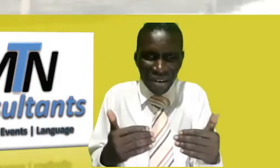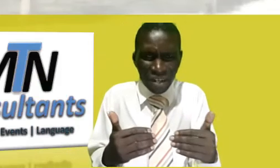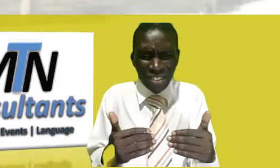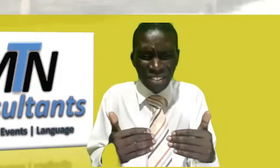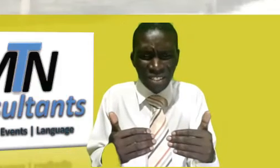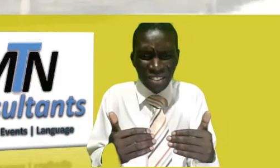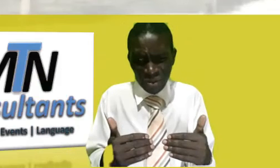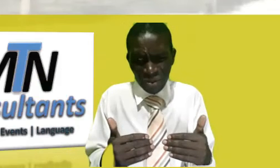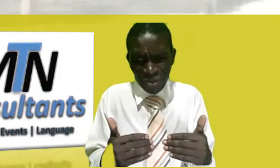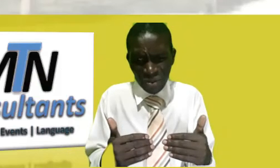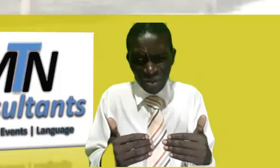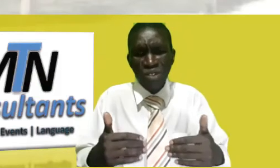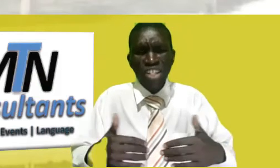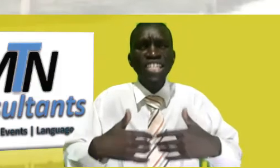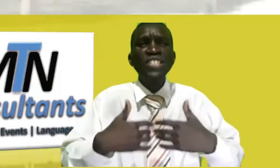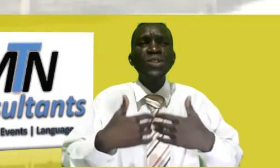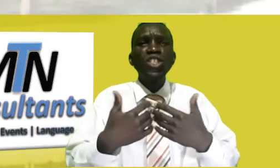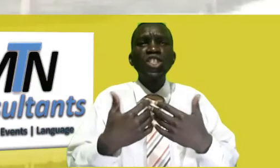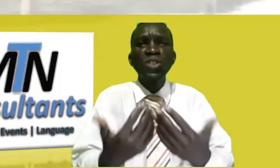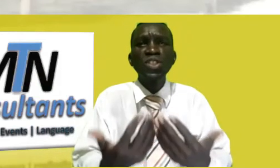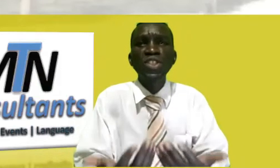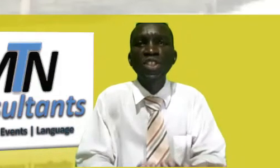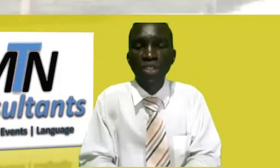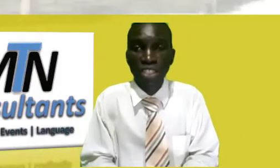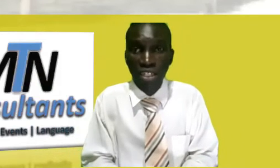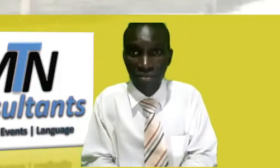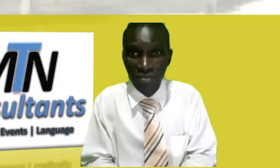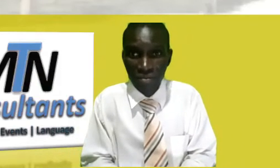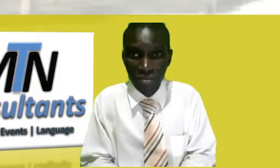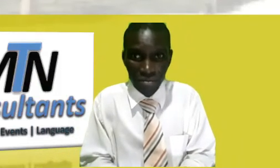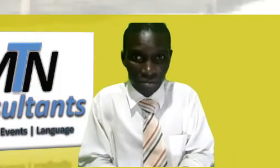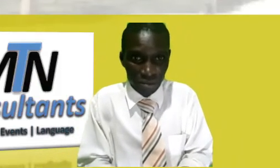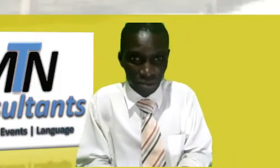From there, what do? You need to introduce yourself.